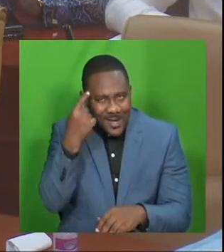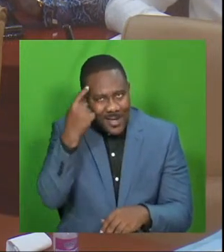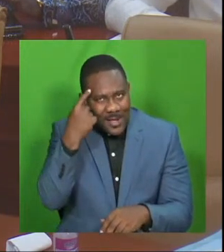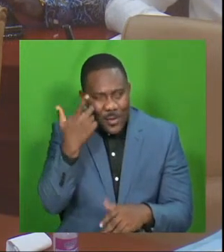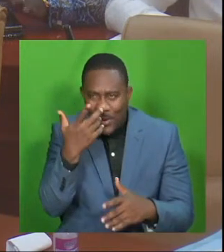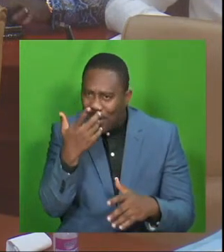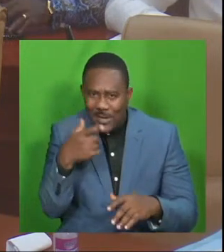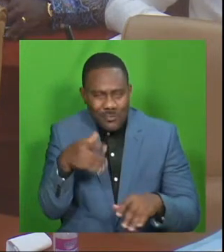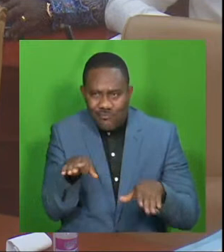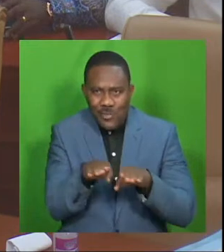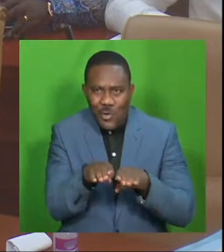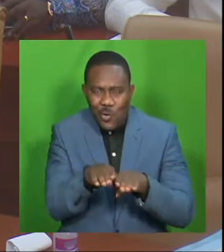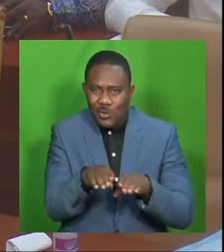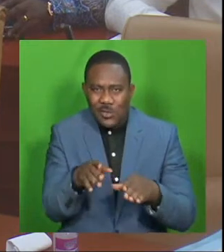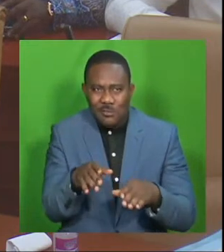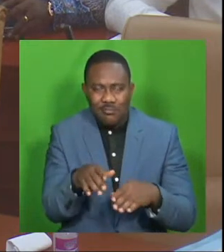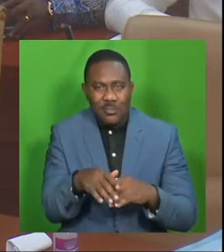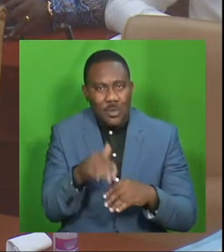to tomorrow.